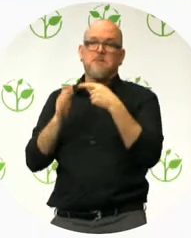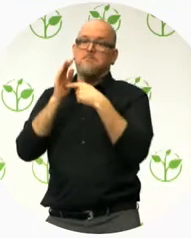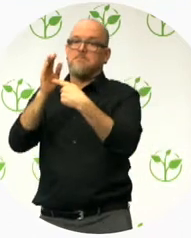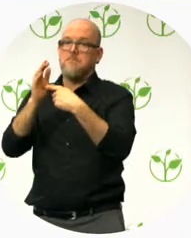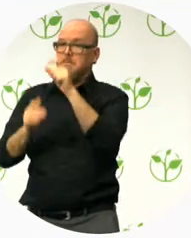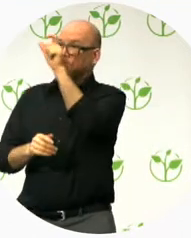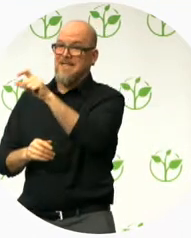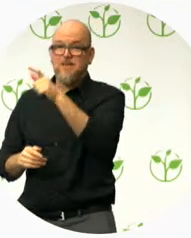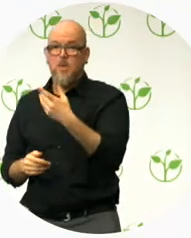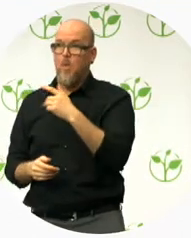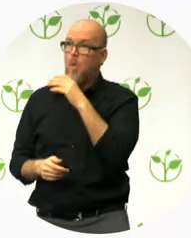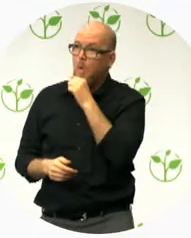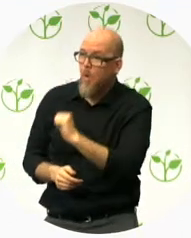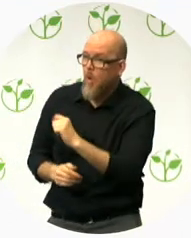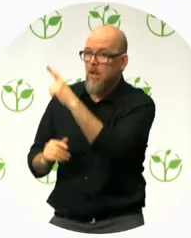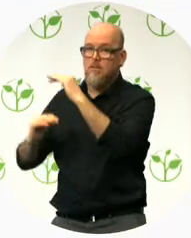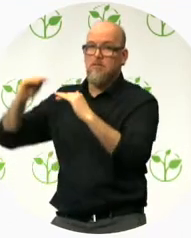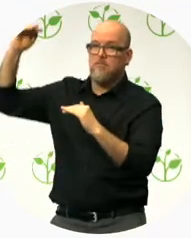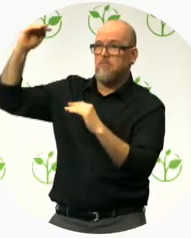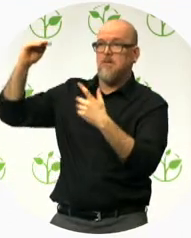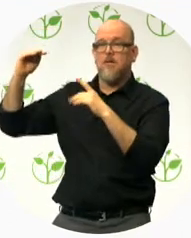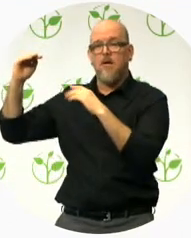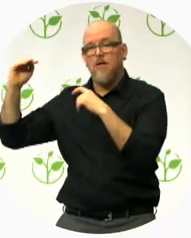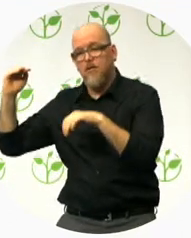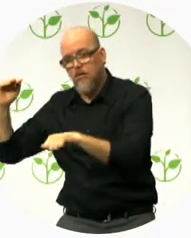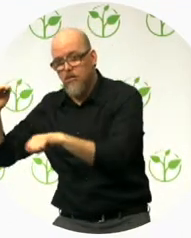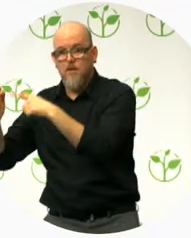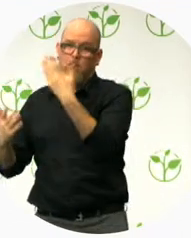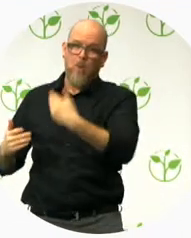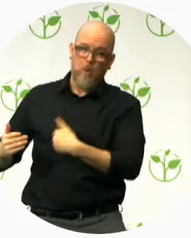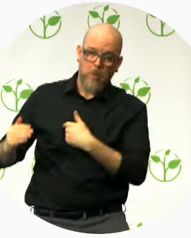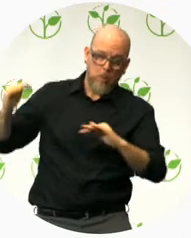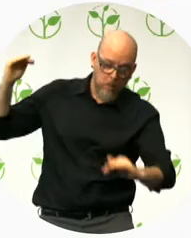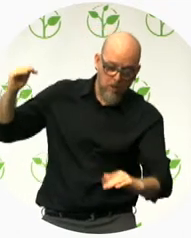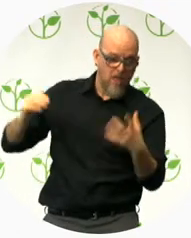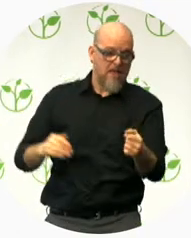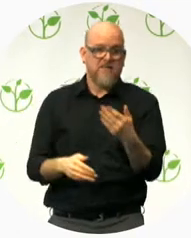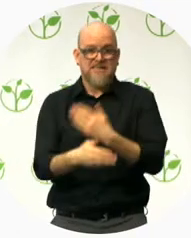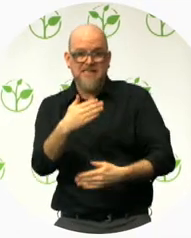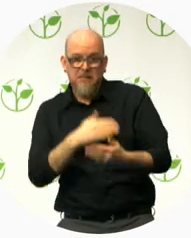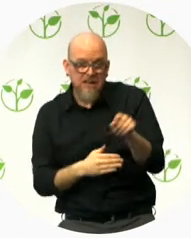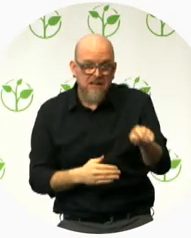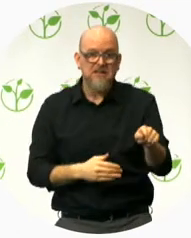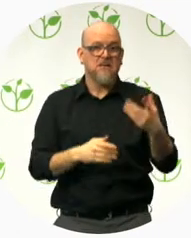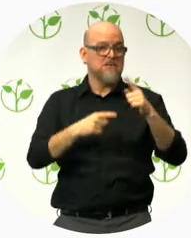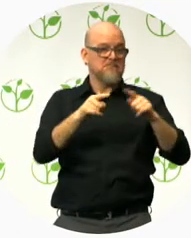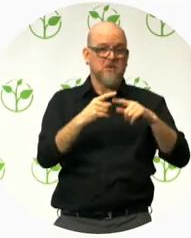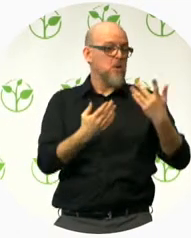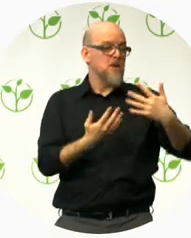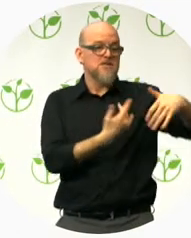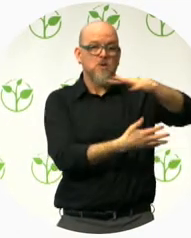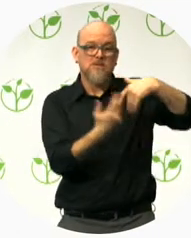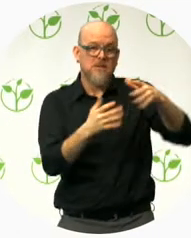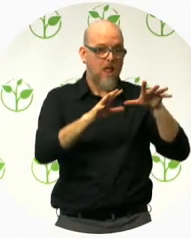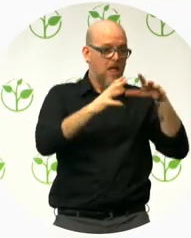people, persons with disabilities, indigenous peoples, and persons marginalized from society and development. These are